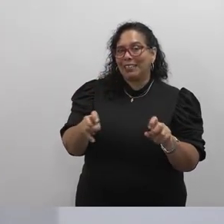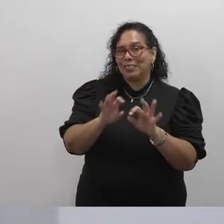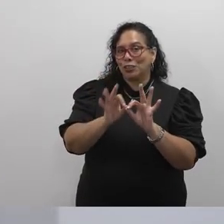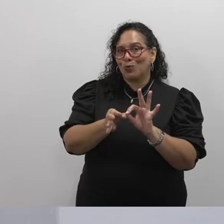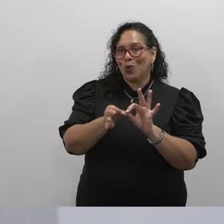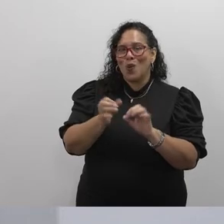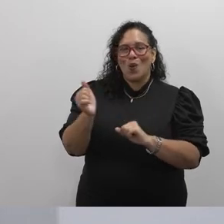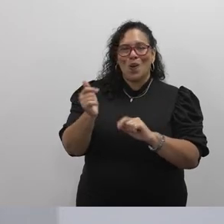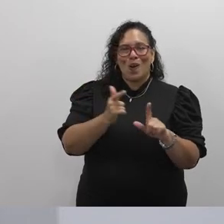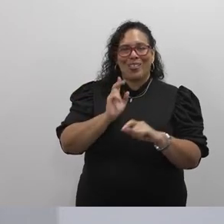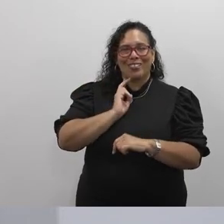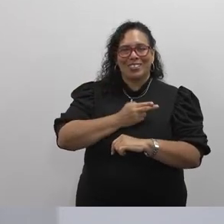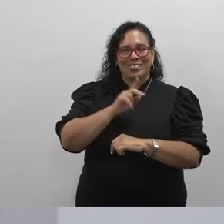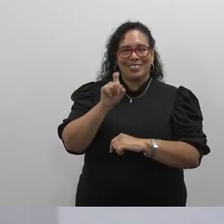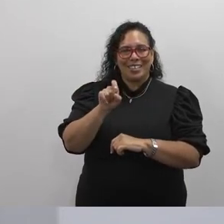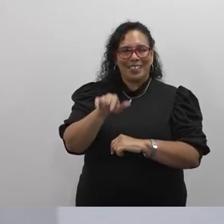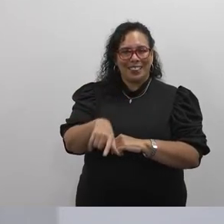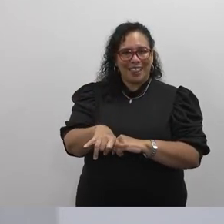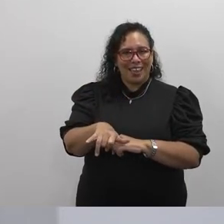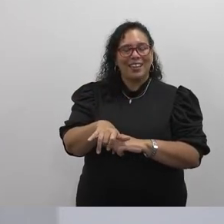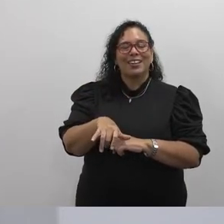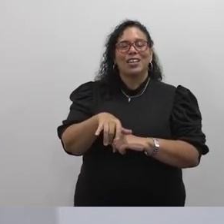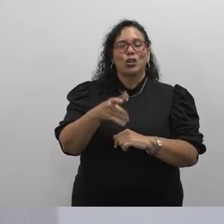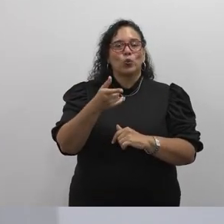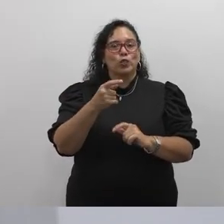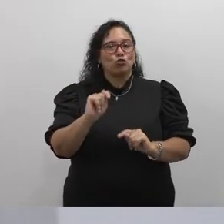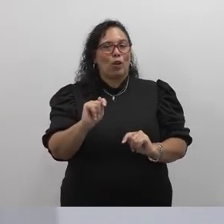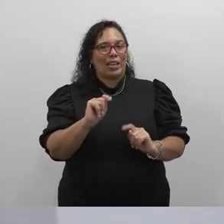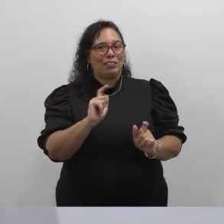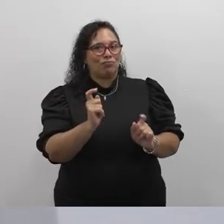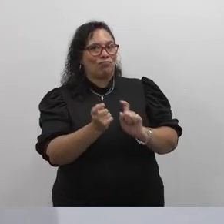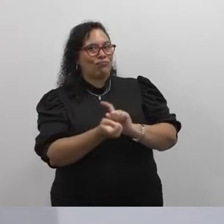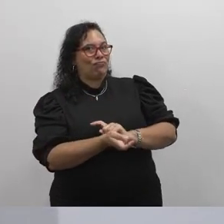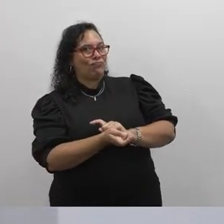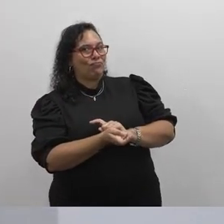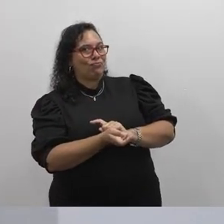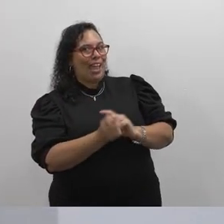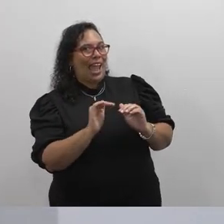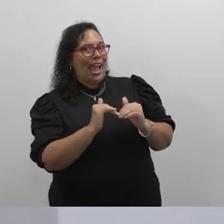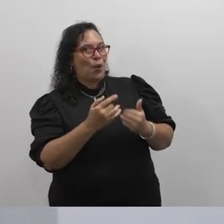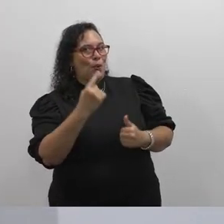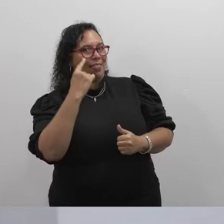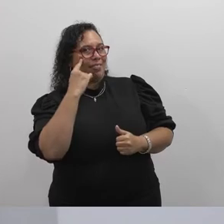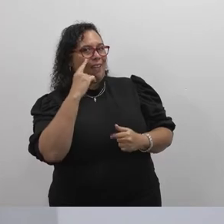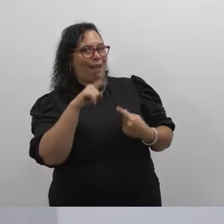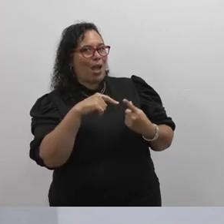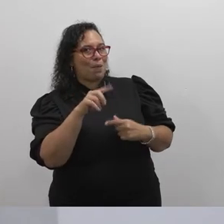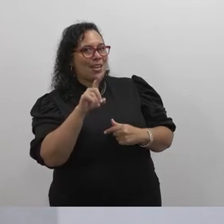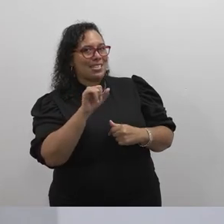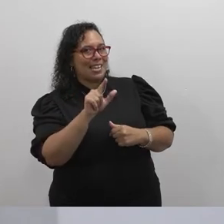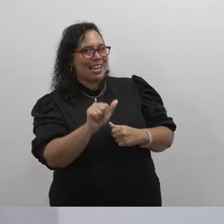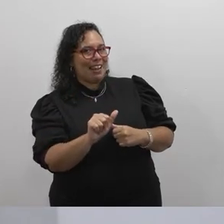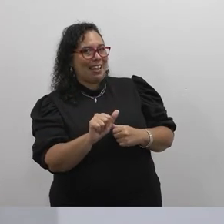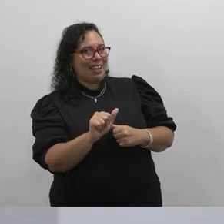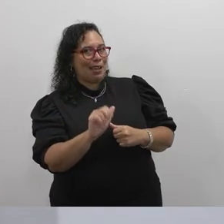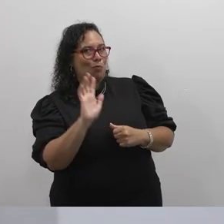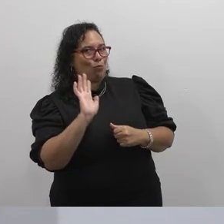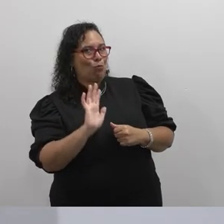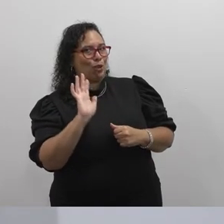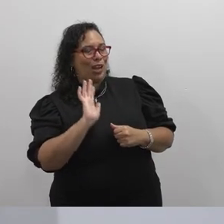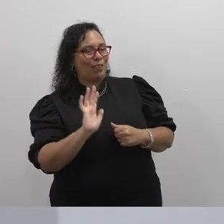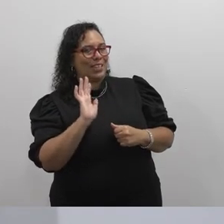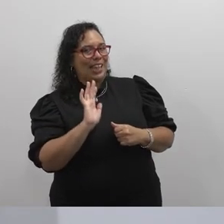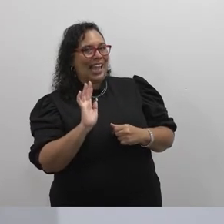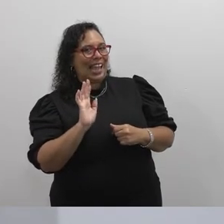us need that, especially when we are trying to transform the way that we think about data. that previously had a lot to do